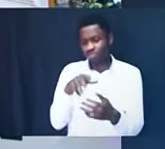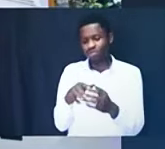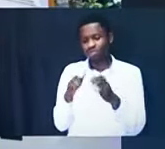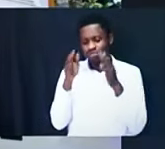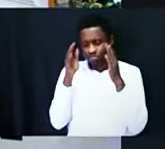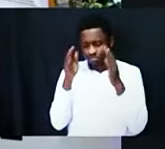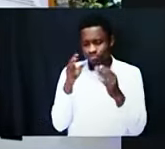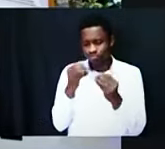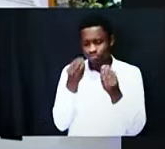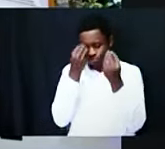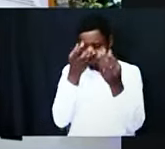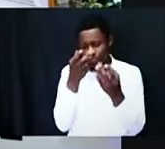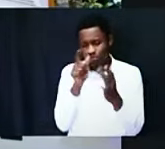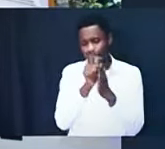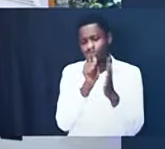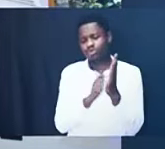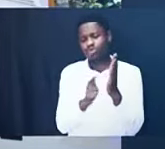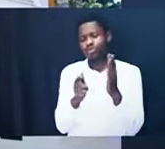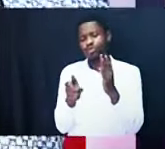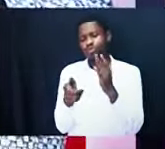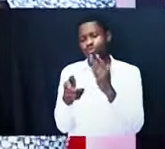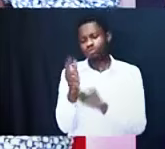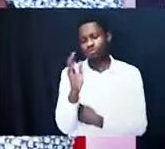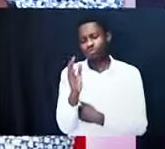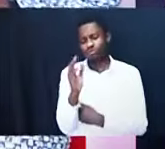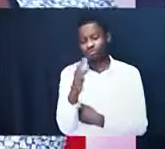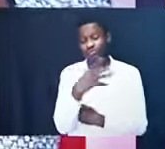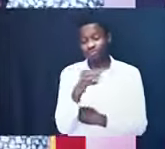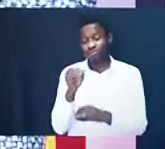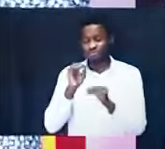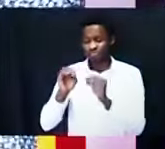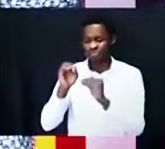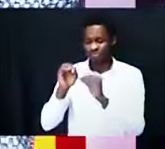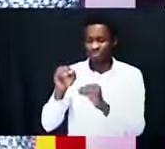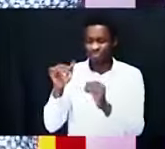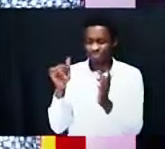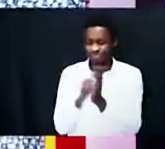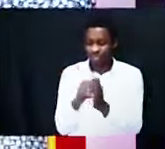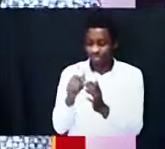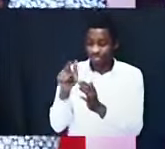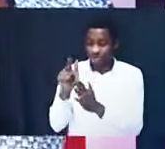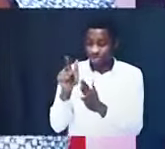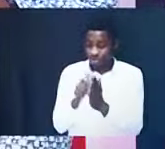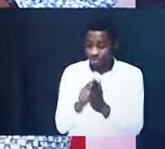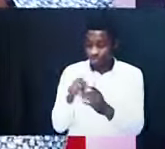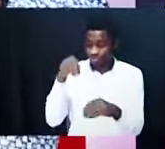to the teaching and to teaching his decrees and laws in Israel.